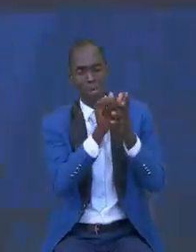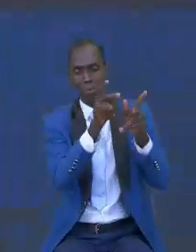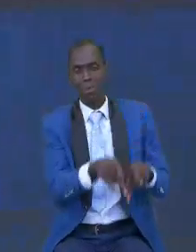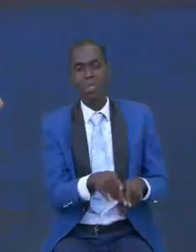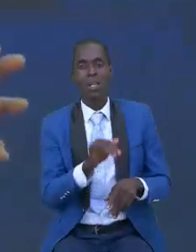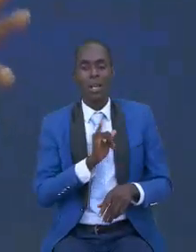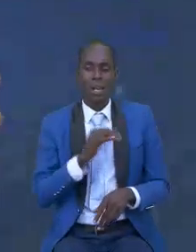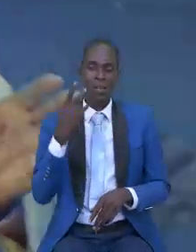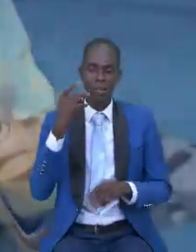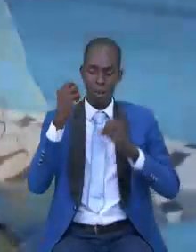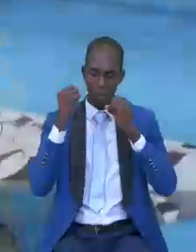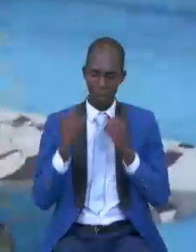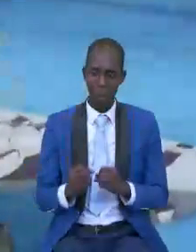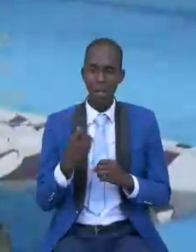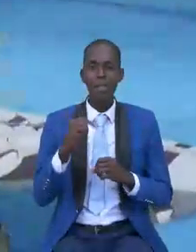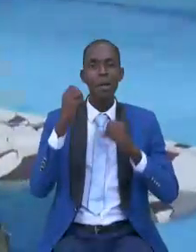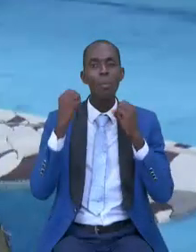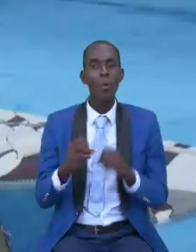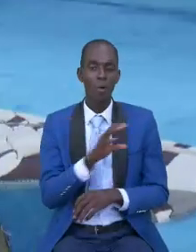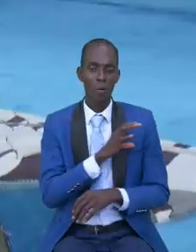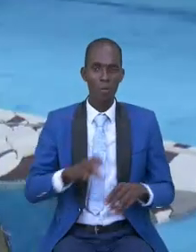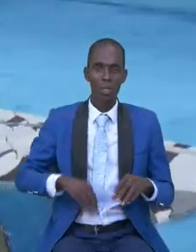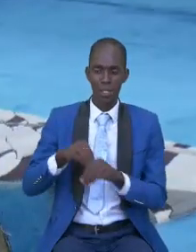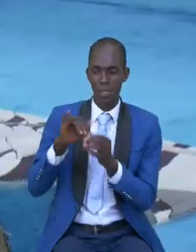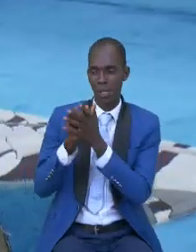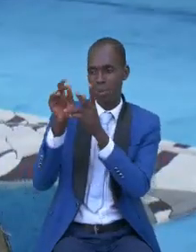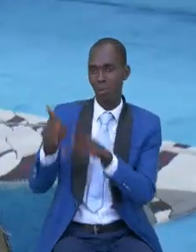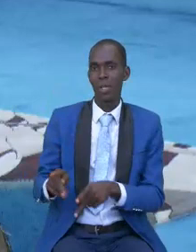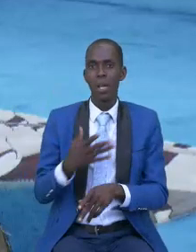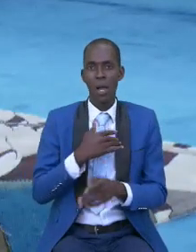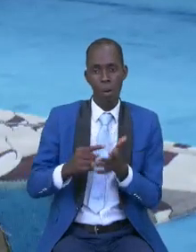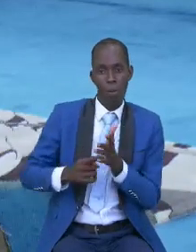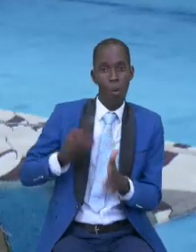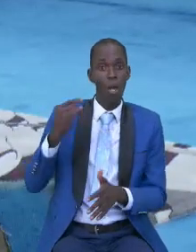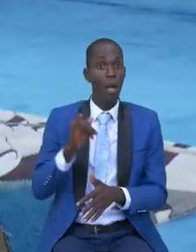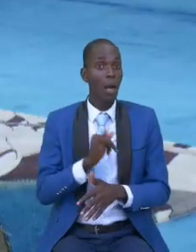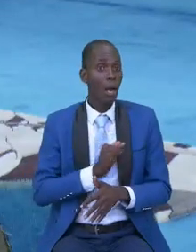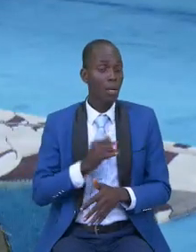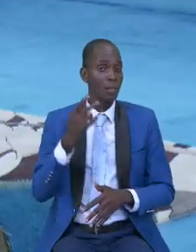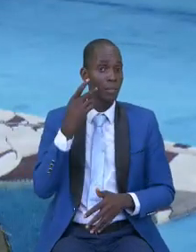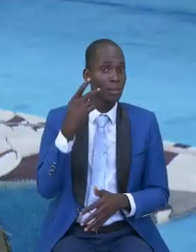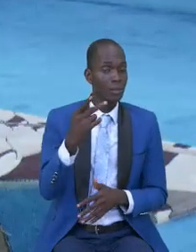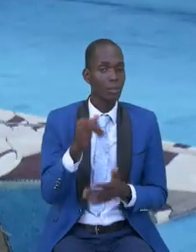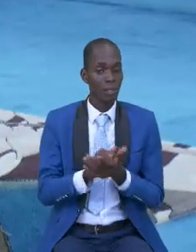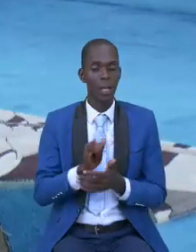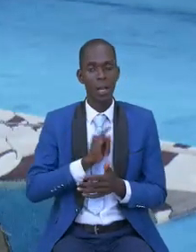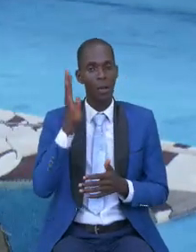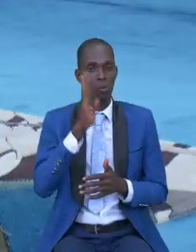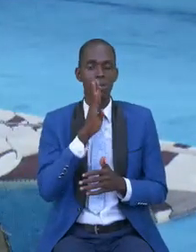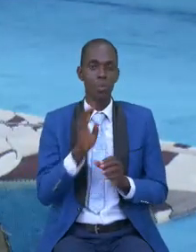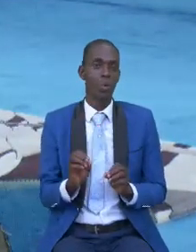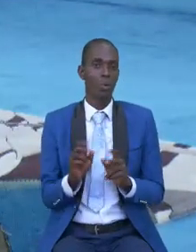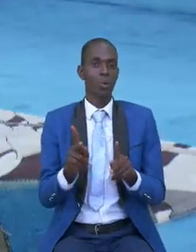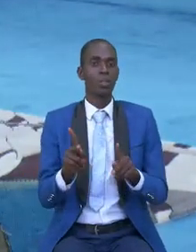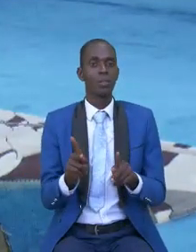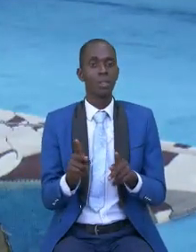see power, the power of Christ in him. And once I see that, I'll be all right. Tonight, as